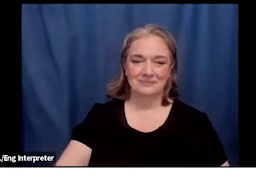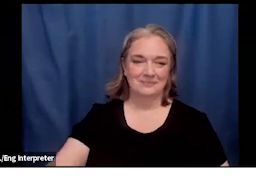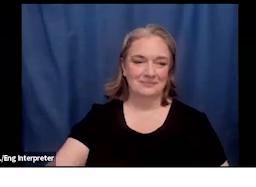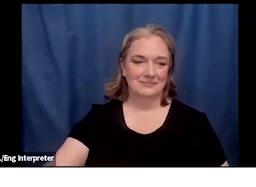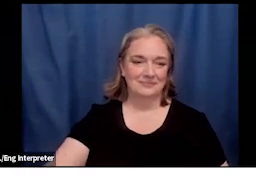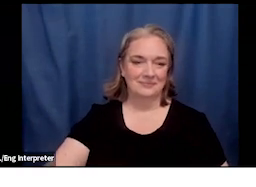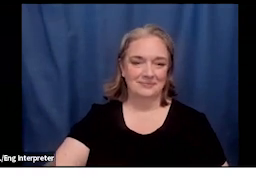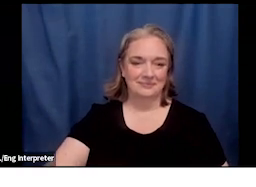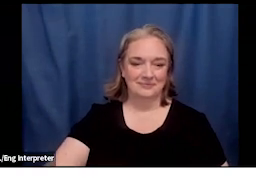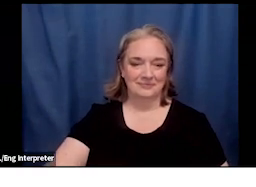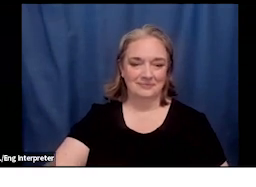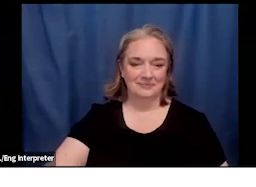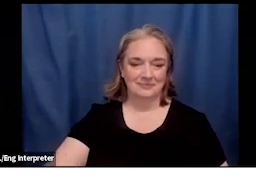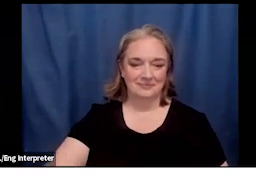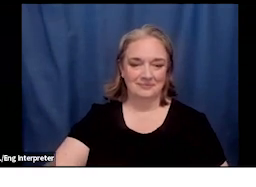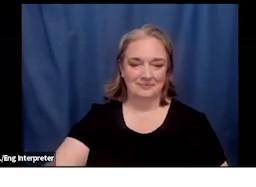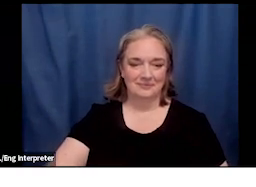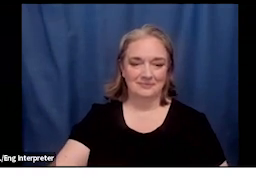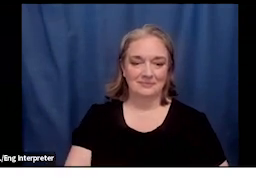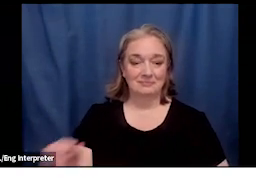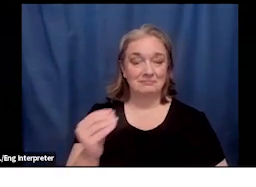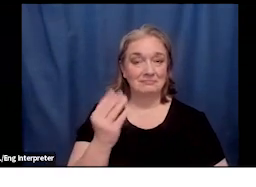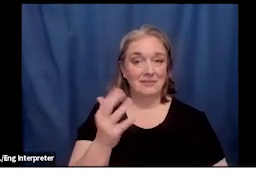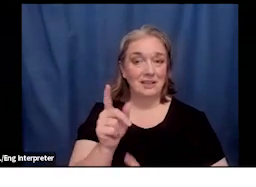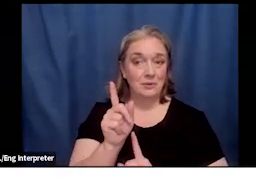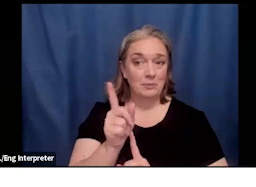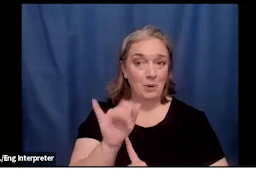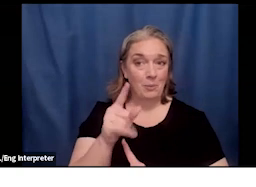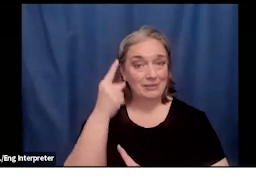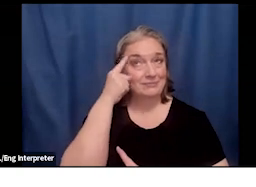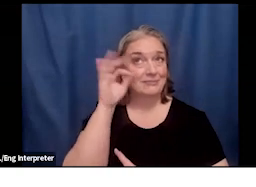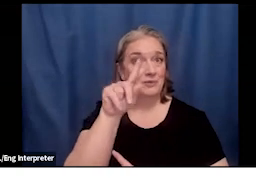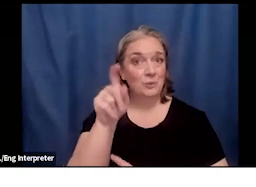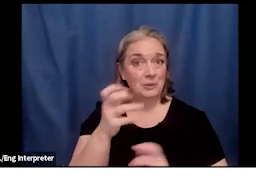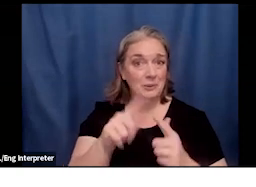Give folks a second to put in questions.